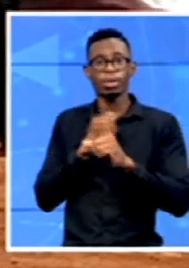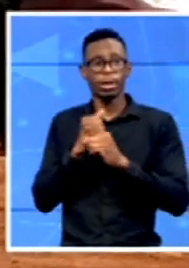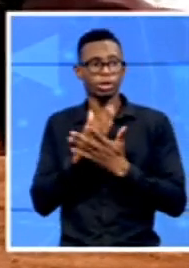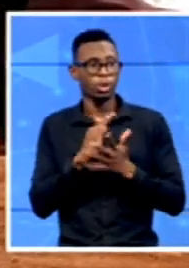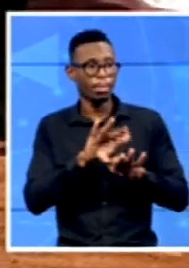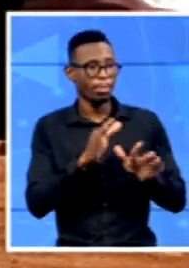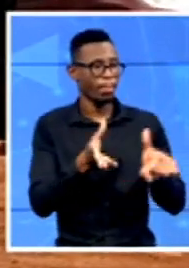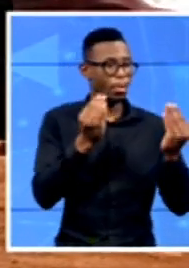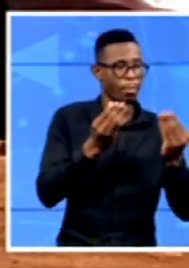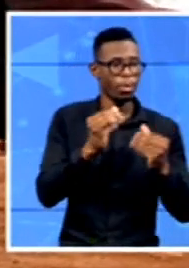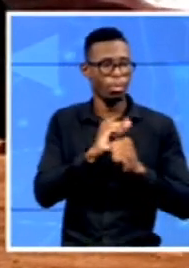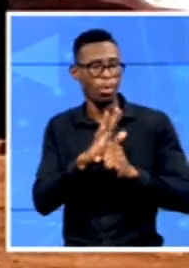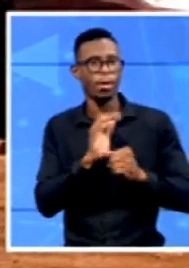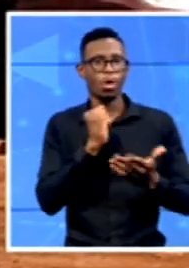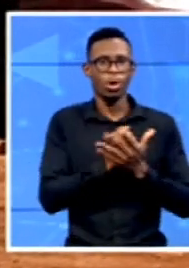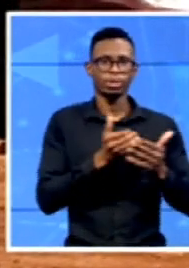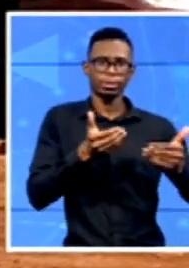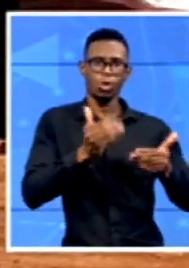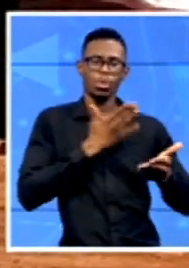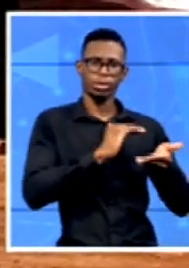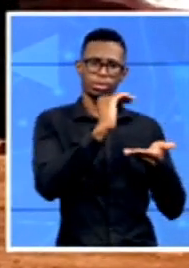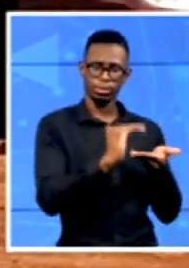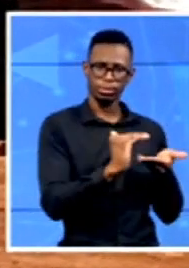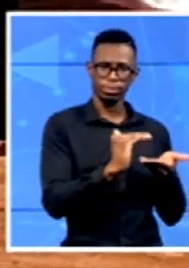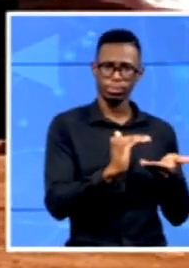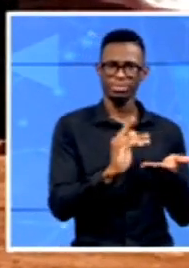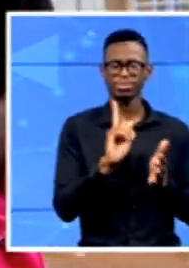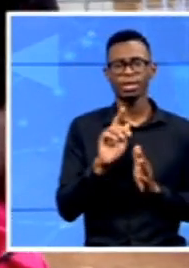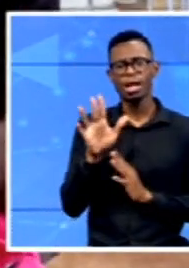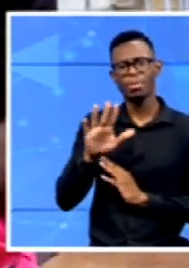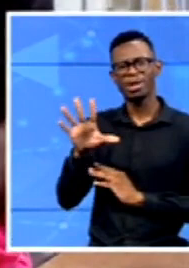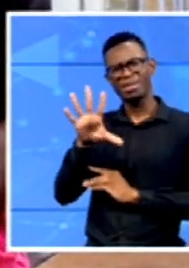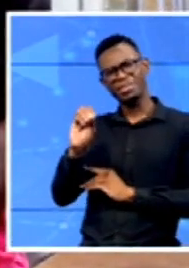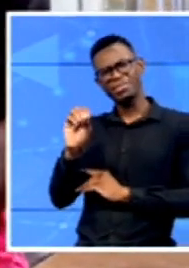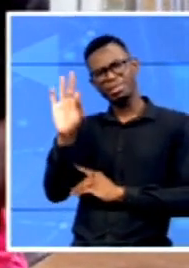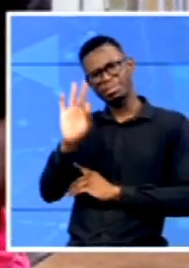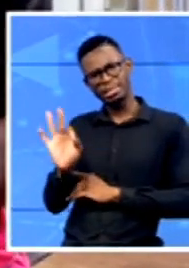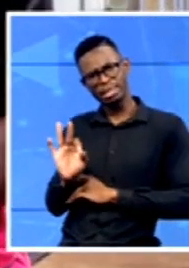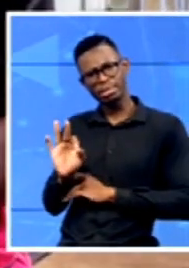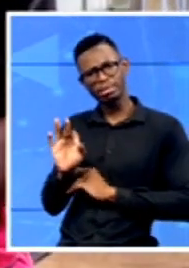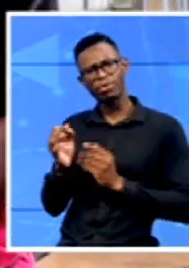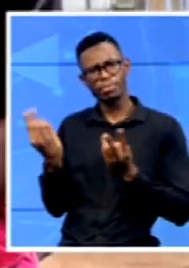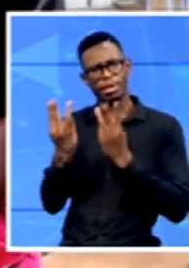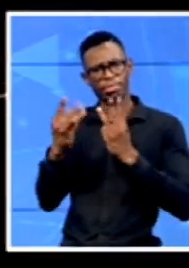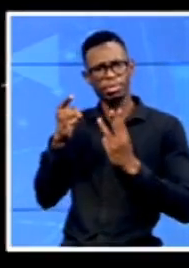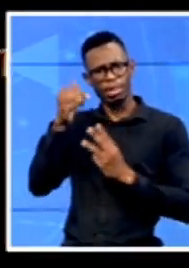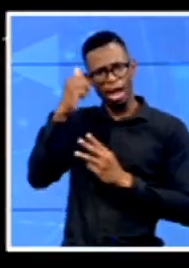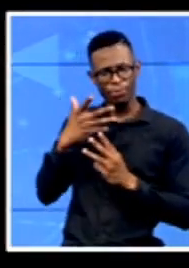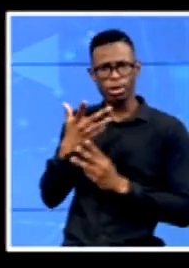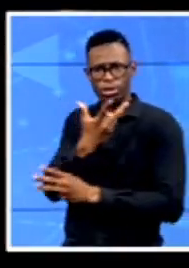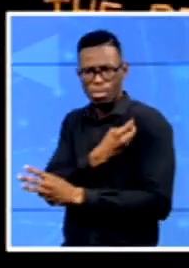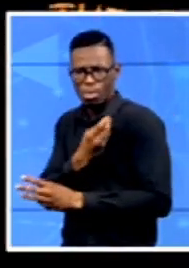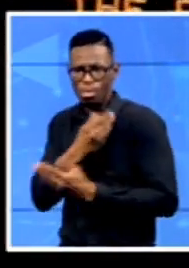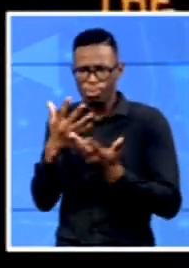of the adult population fully vaccinated, the World Health Organization warns against letting the guard down, including continuing with